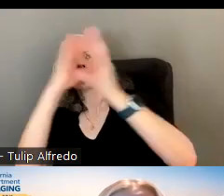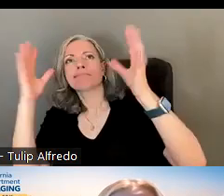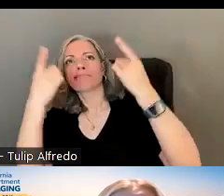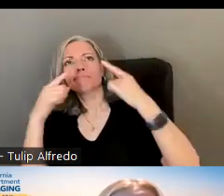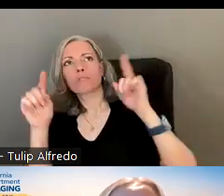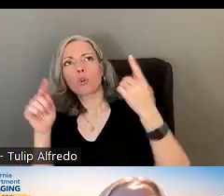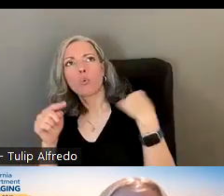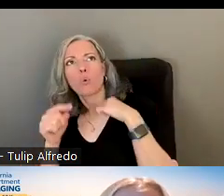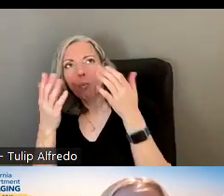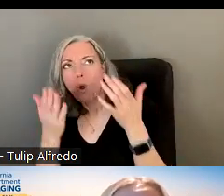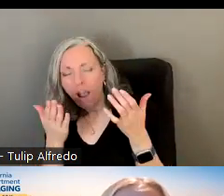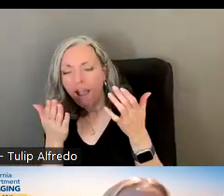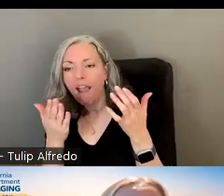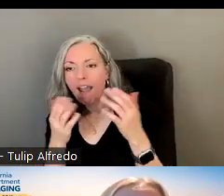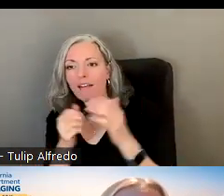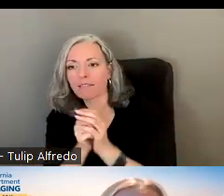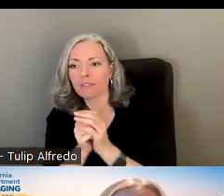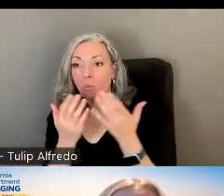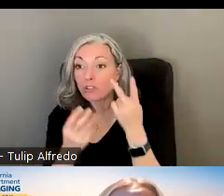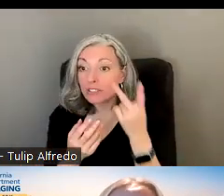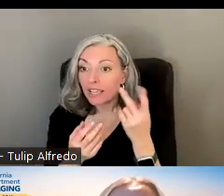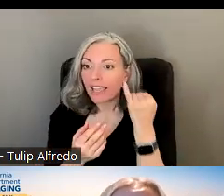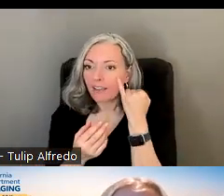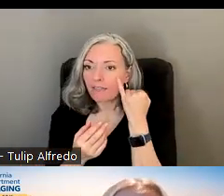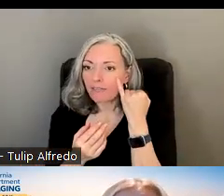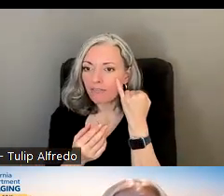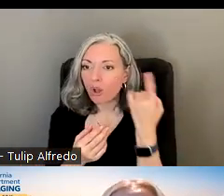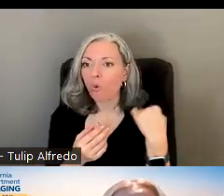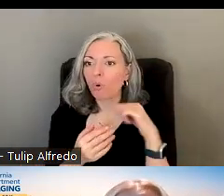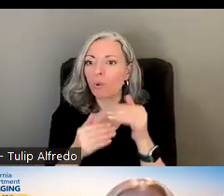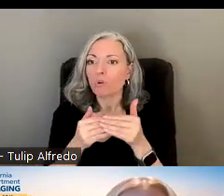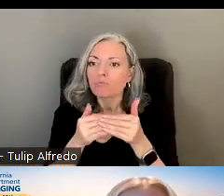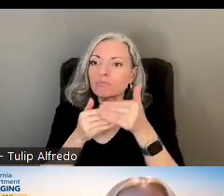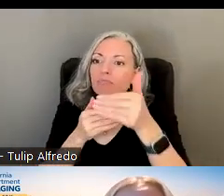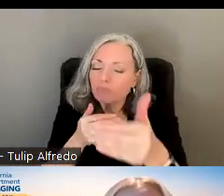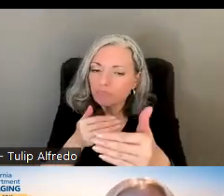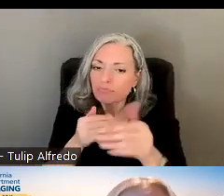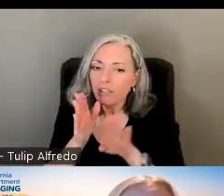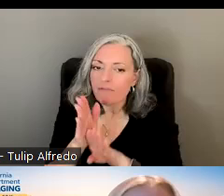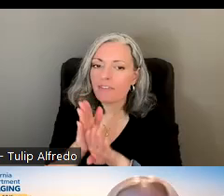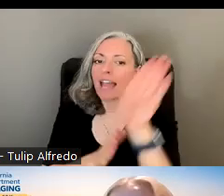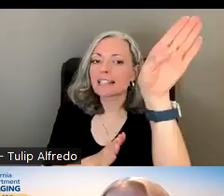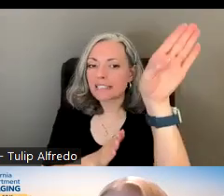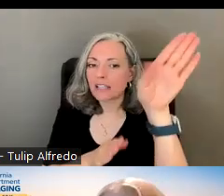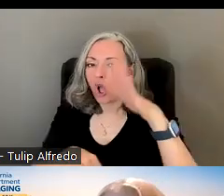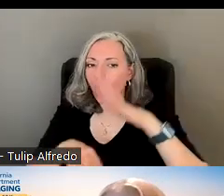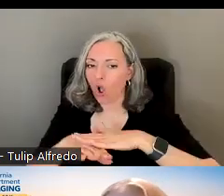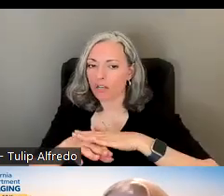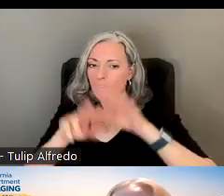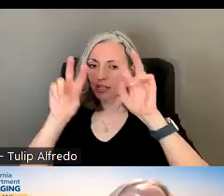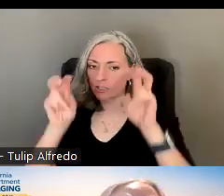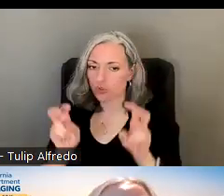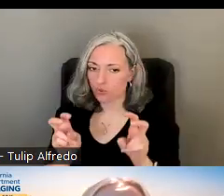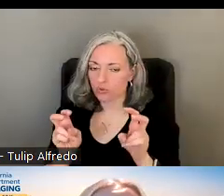successes that we would like to see if we were to move forward and advance on a problem, issue, and